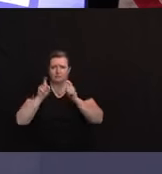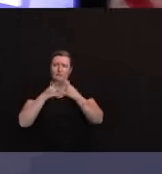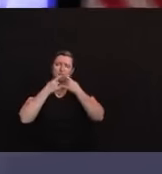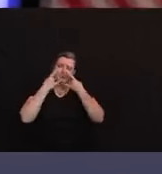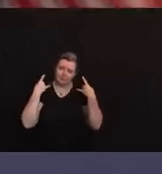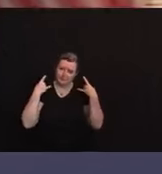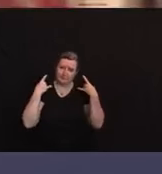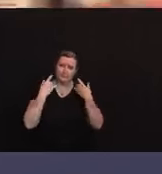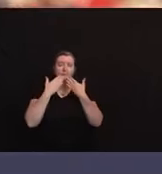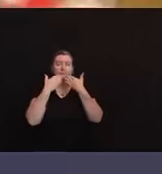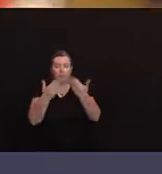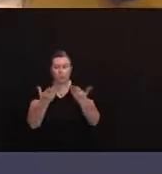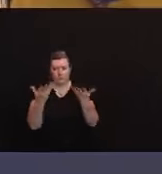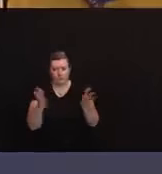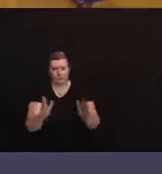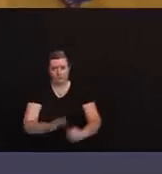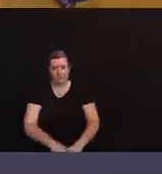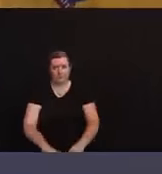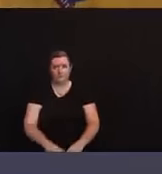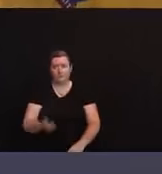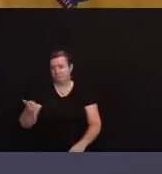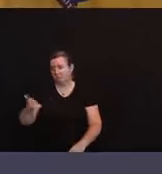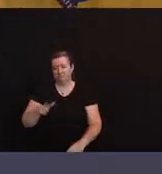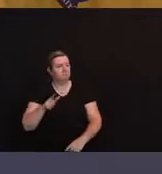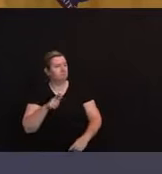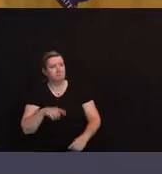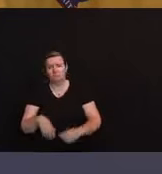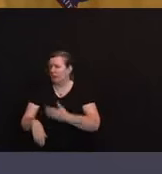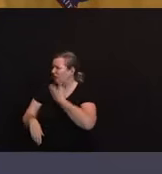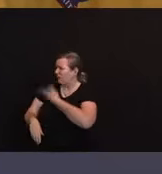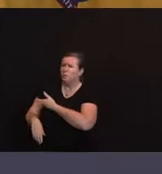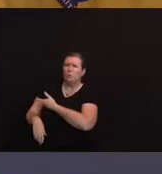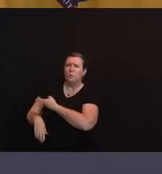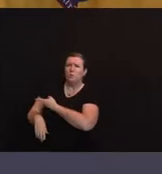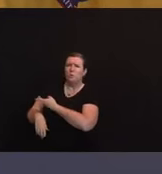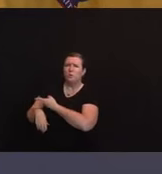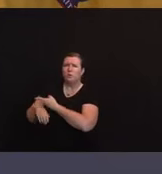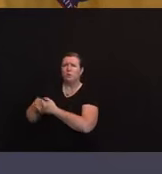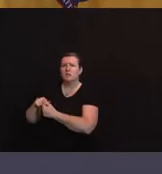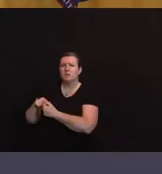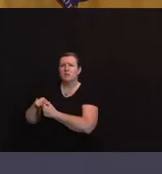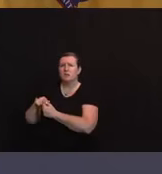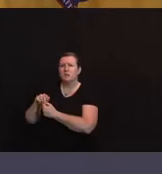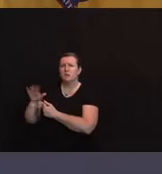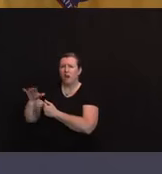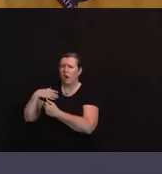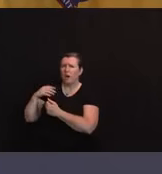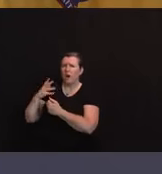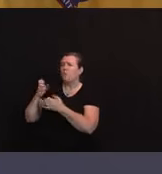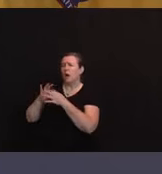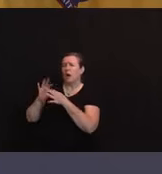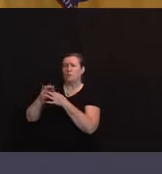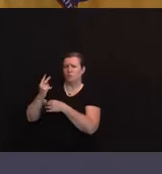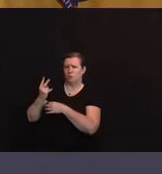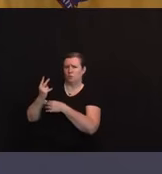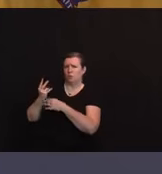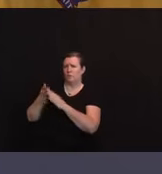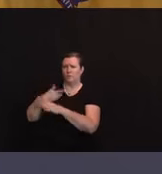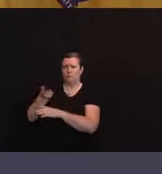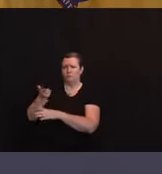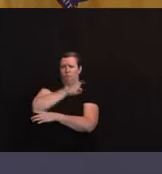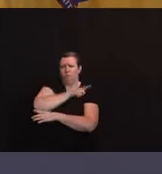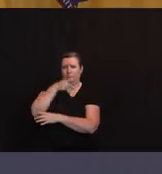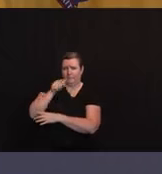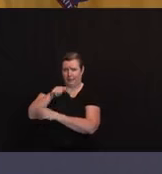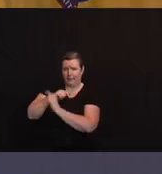you. Judy, thank you for that and for everything. Two brief comments before we turn to Pat.